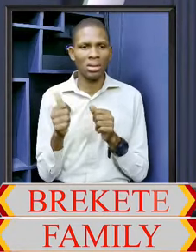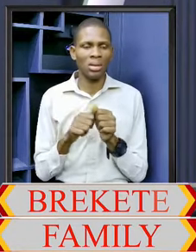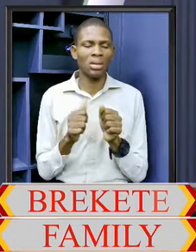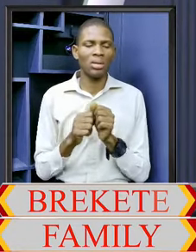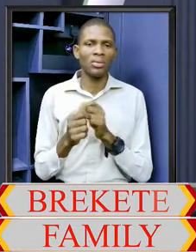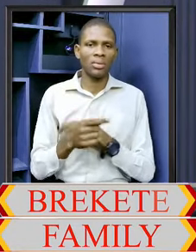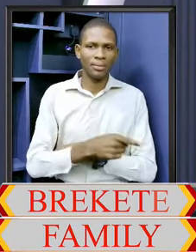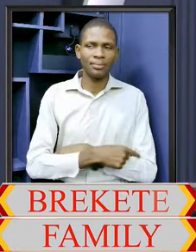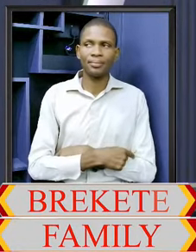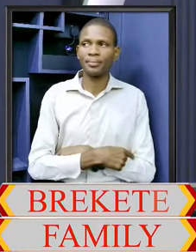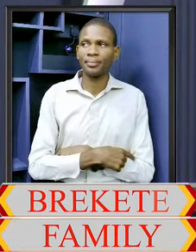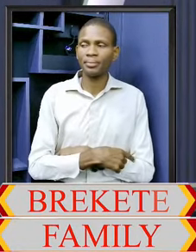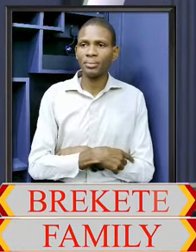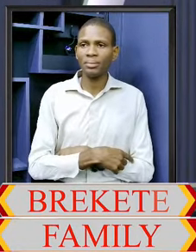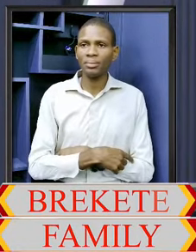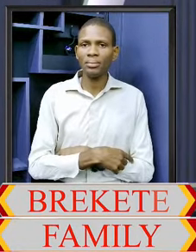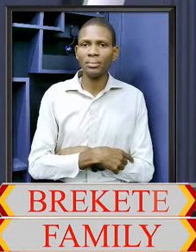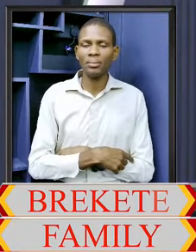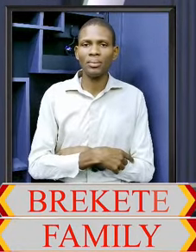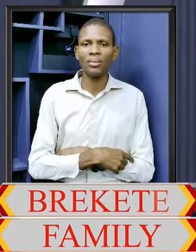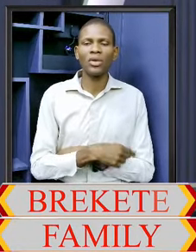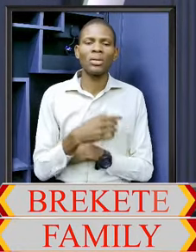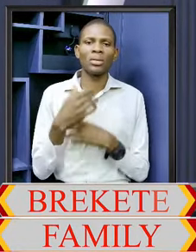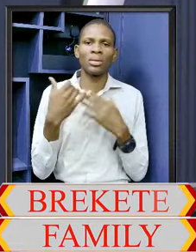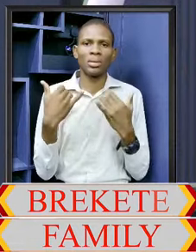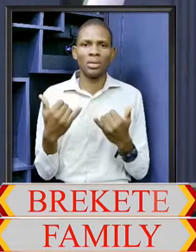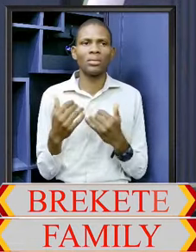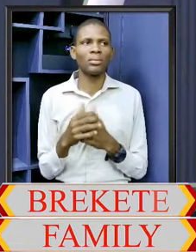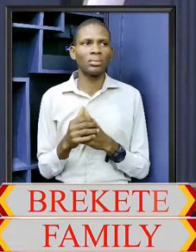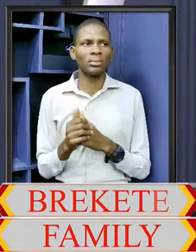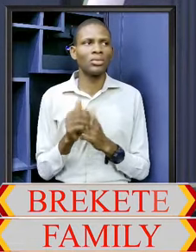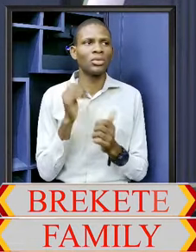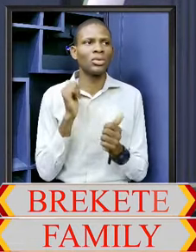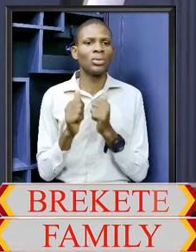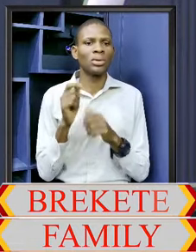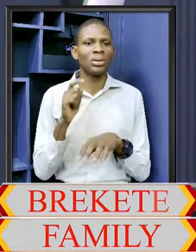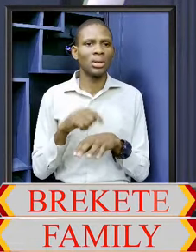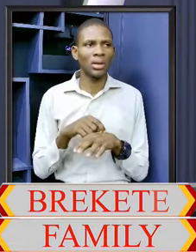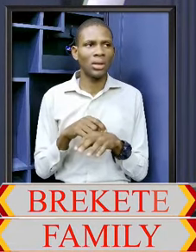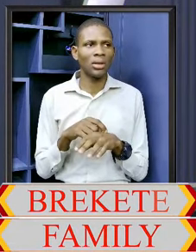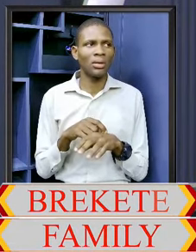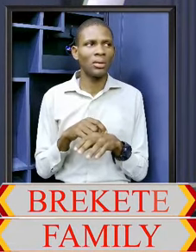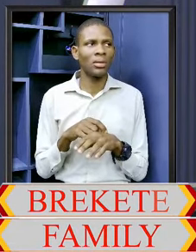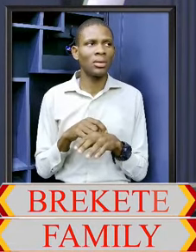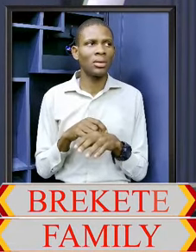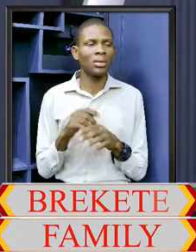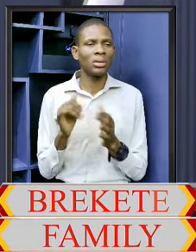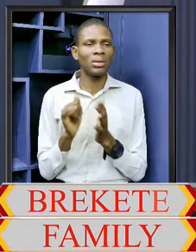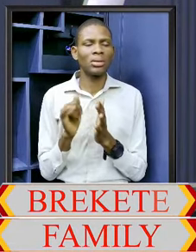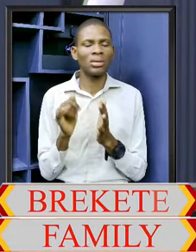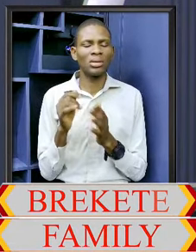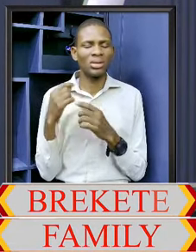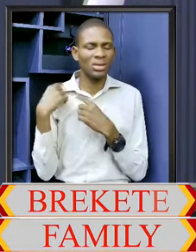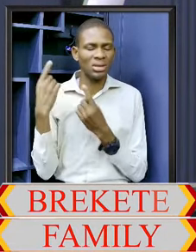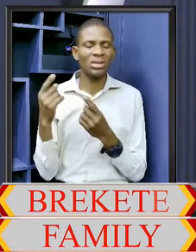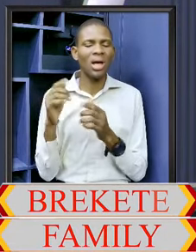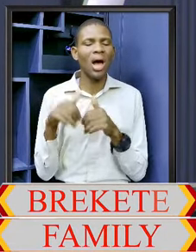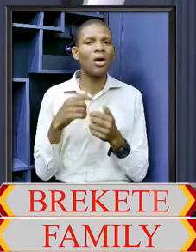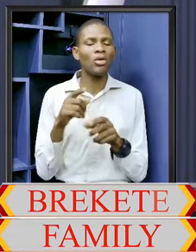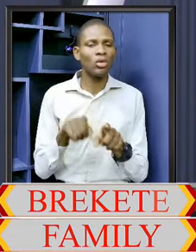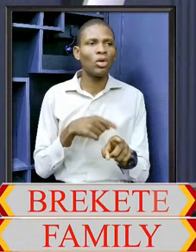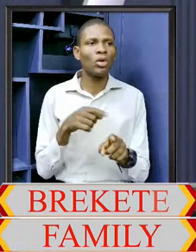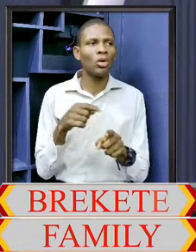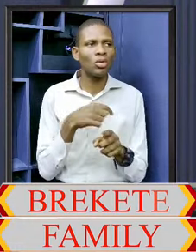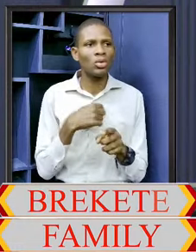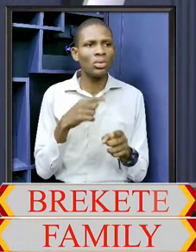I know you. So now, which time will we begin to engage you for this matter? Now,